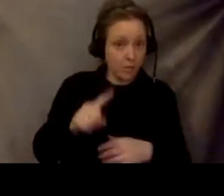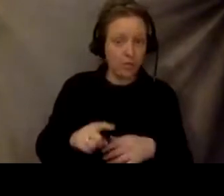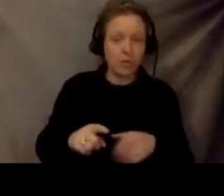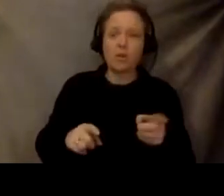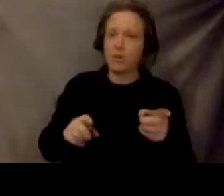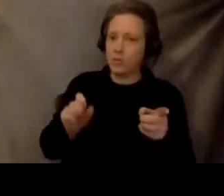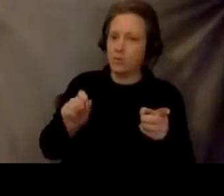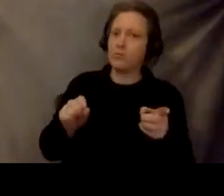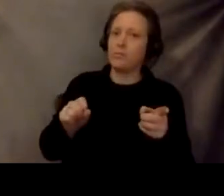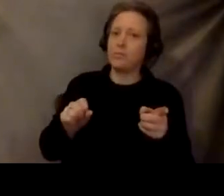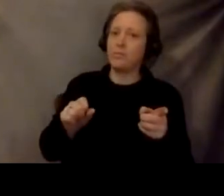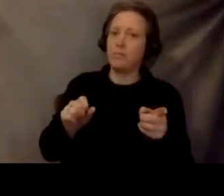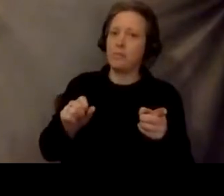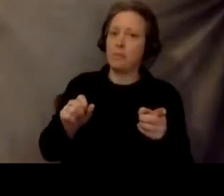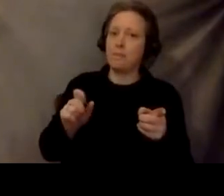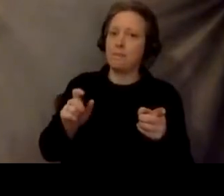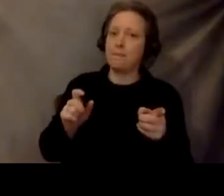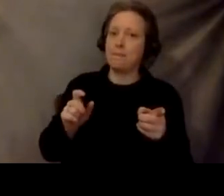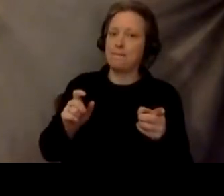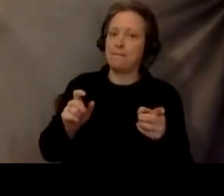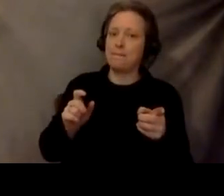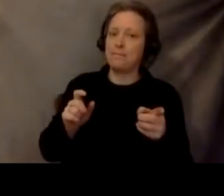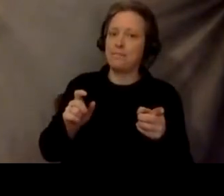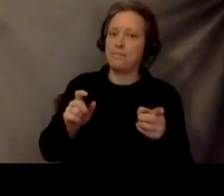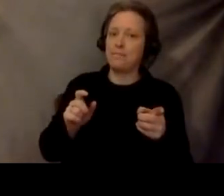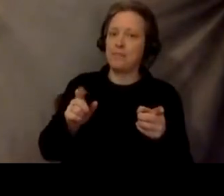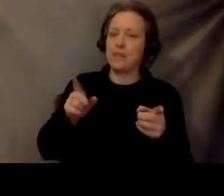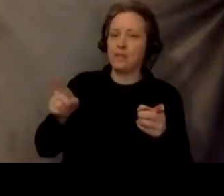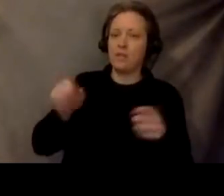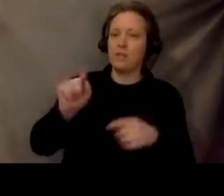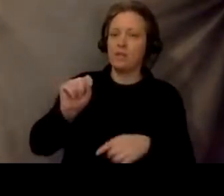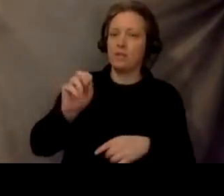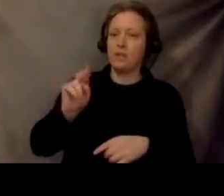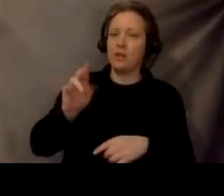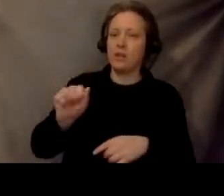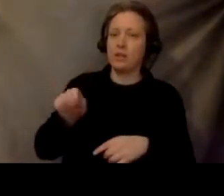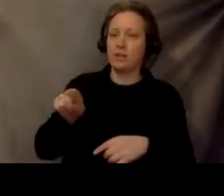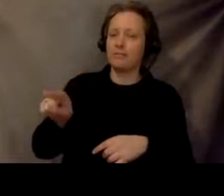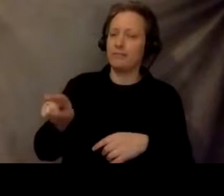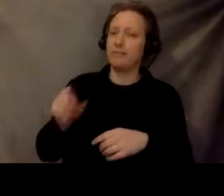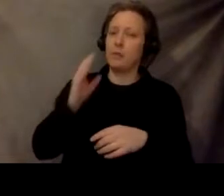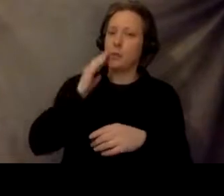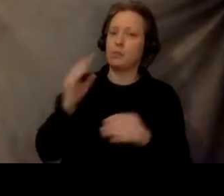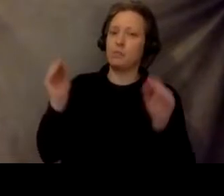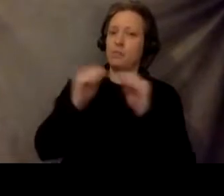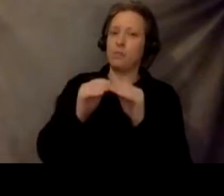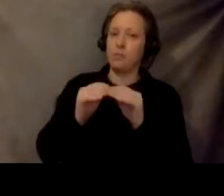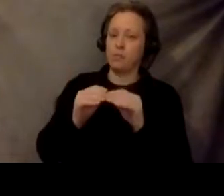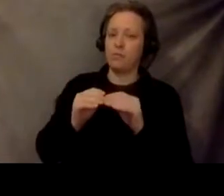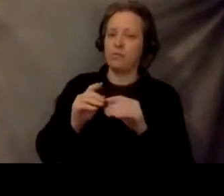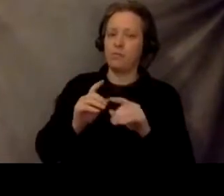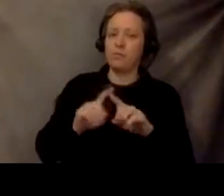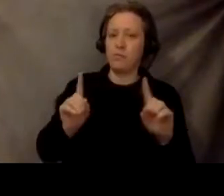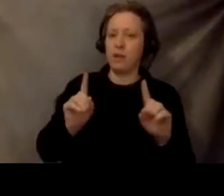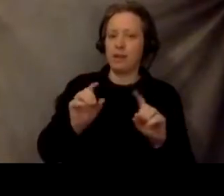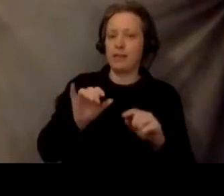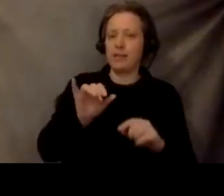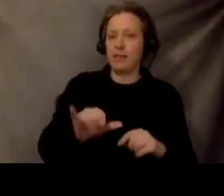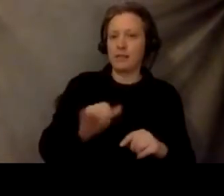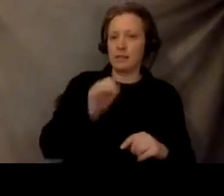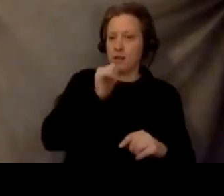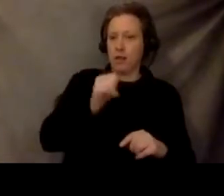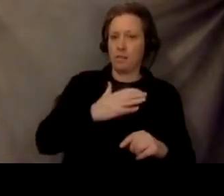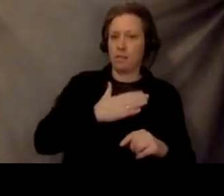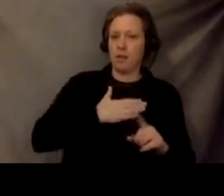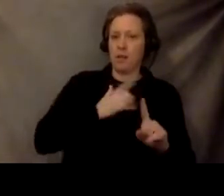but she, as you know, sets the staffing level. Agreed. That wouldn't be my goal. Yeah. The sheriff's department, let's